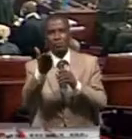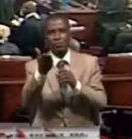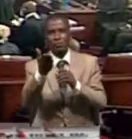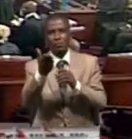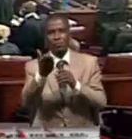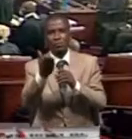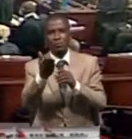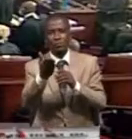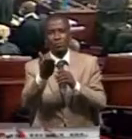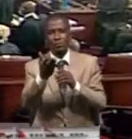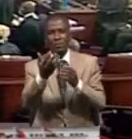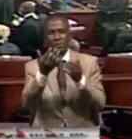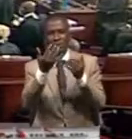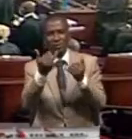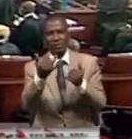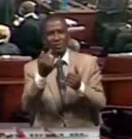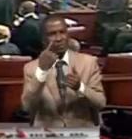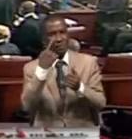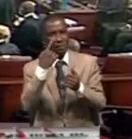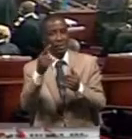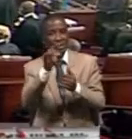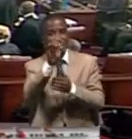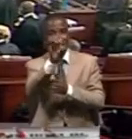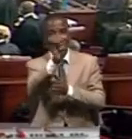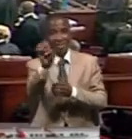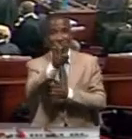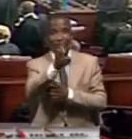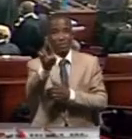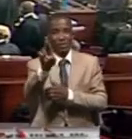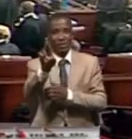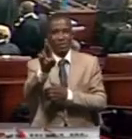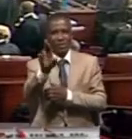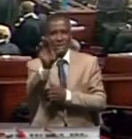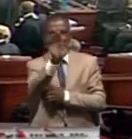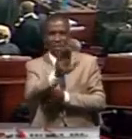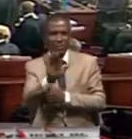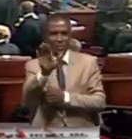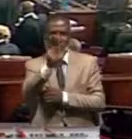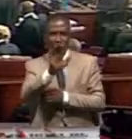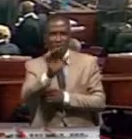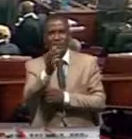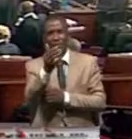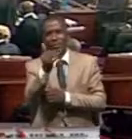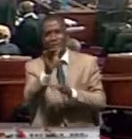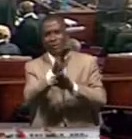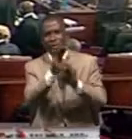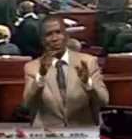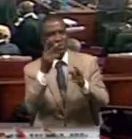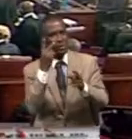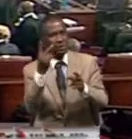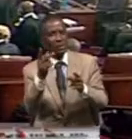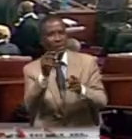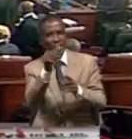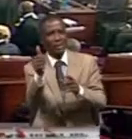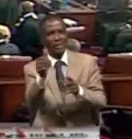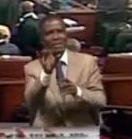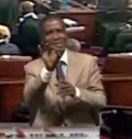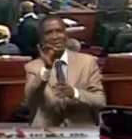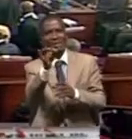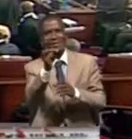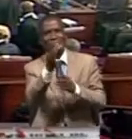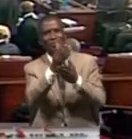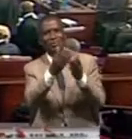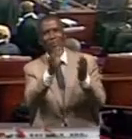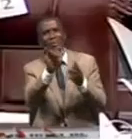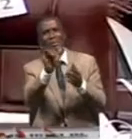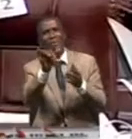to the extent that it relates to Eastern region, I do not see the 8-something